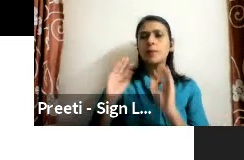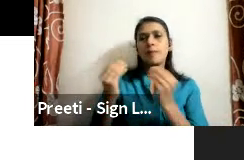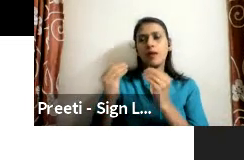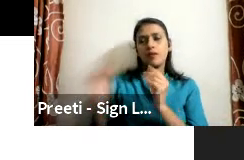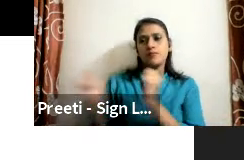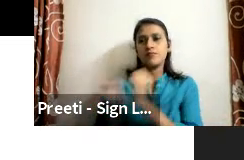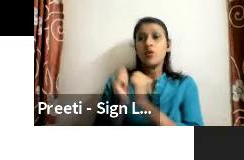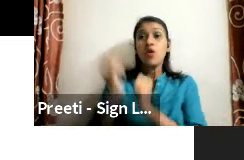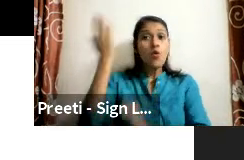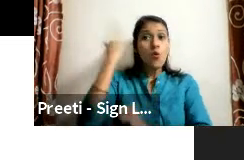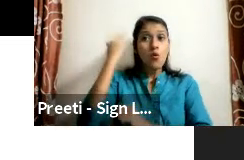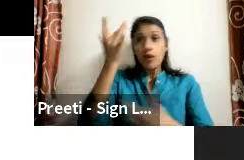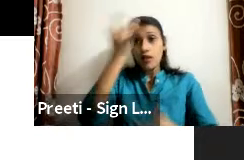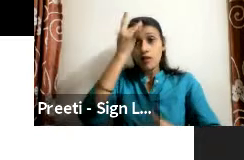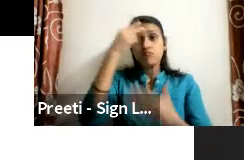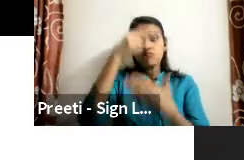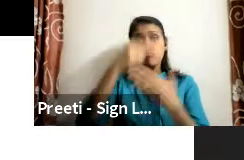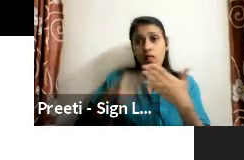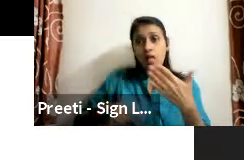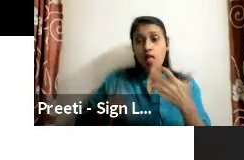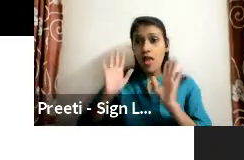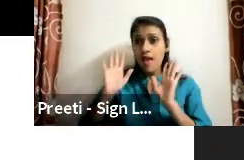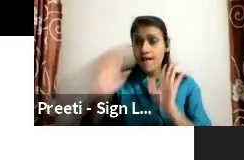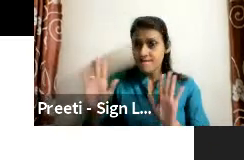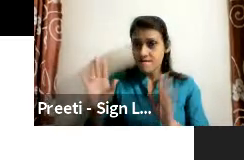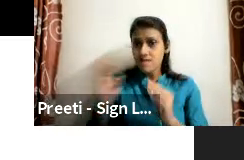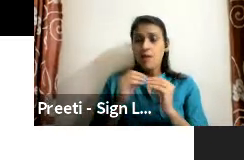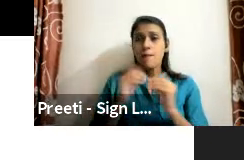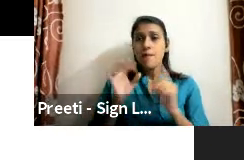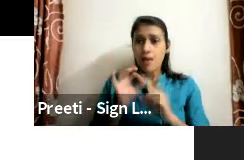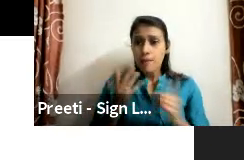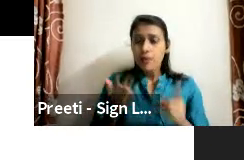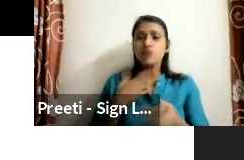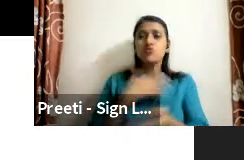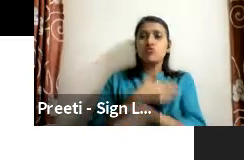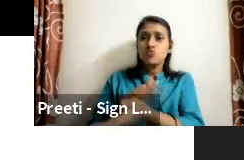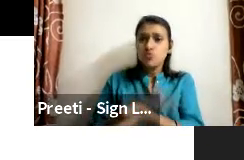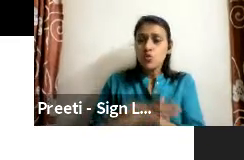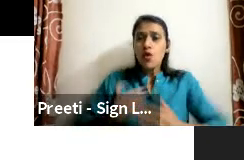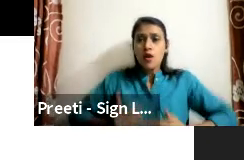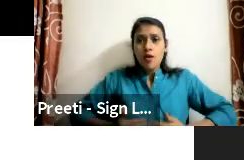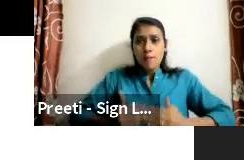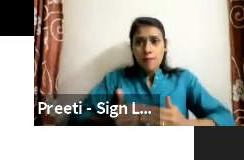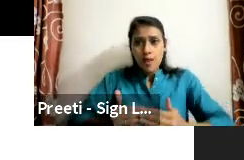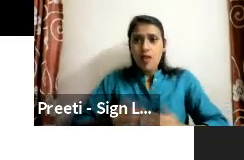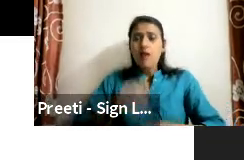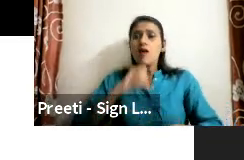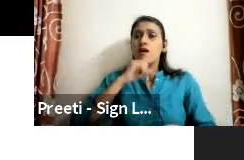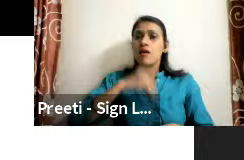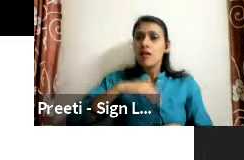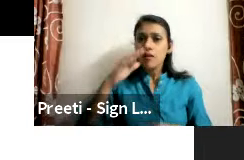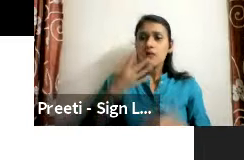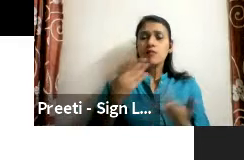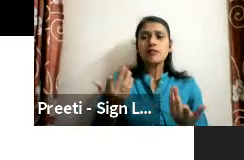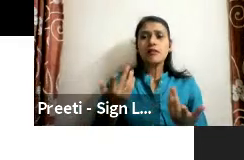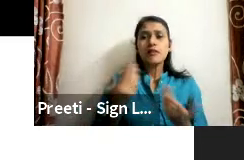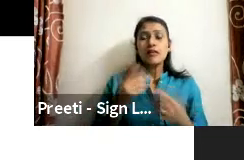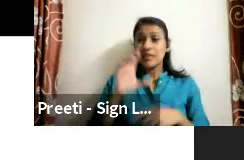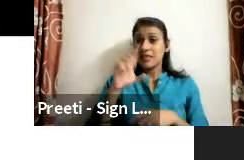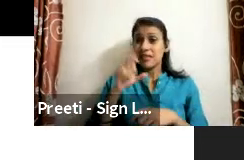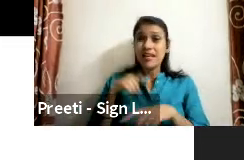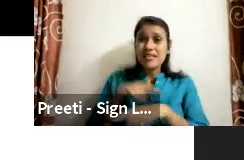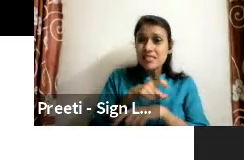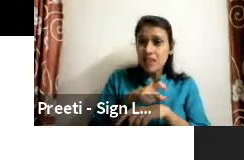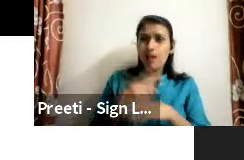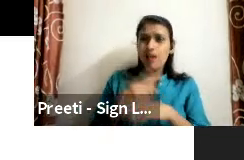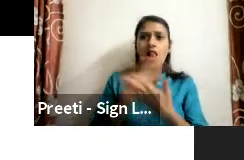medical conditions. Should not be immunocompromised, should not be pregnant, should not be suffering from cancer or